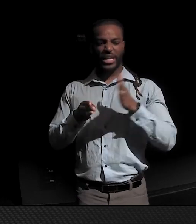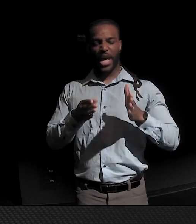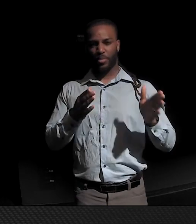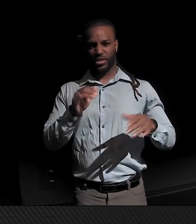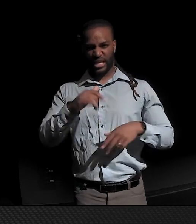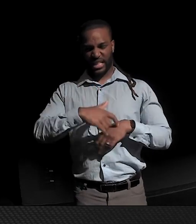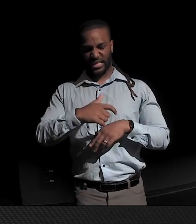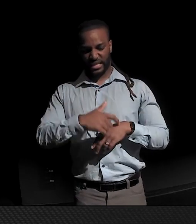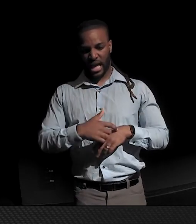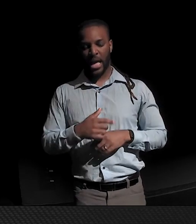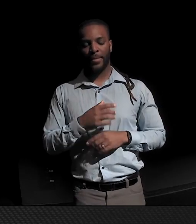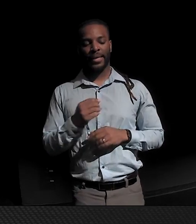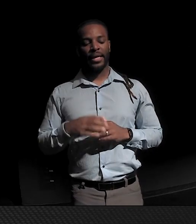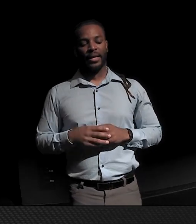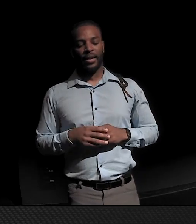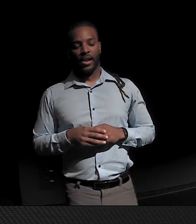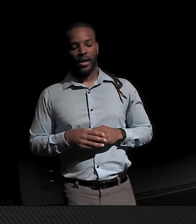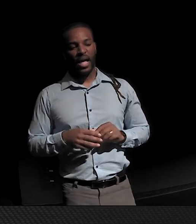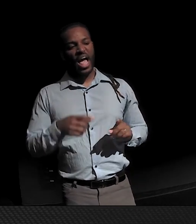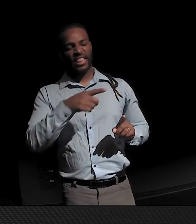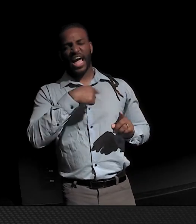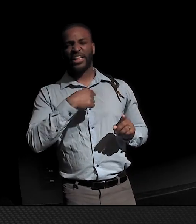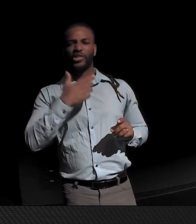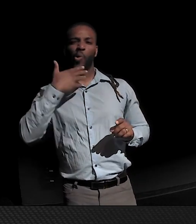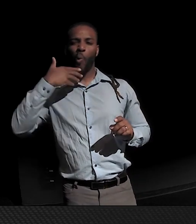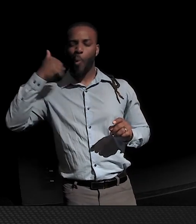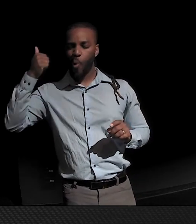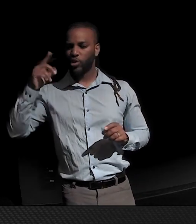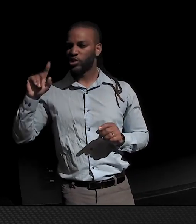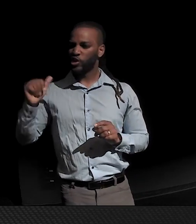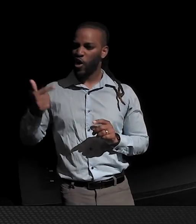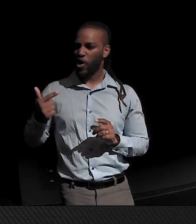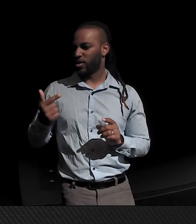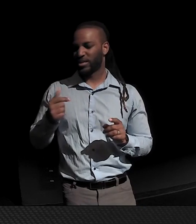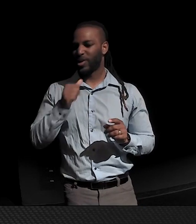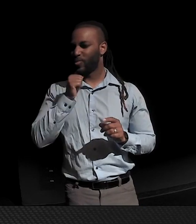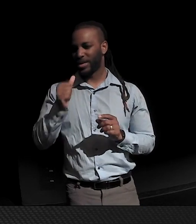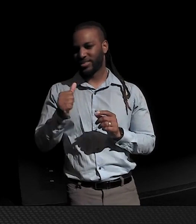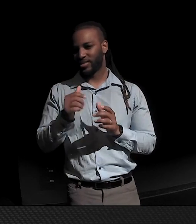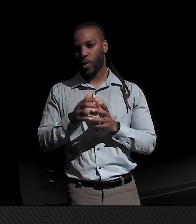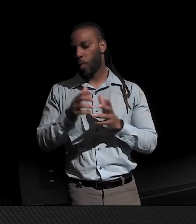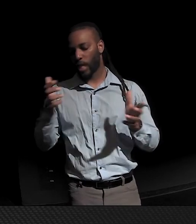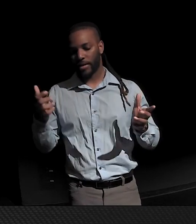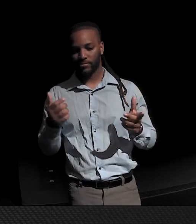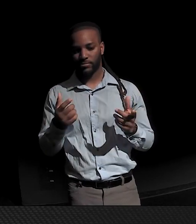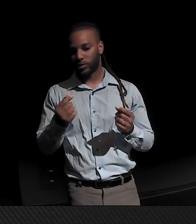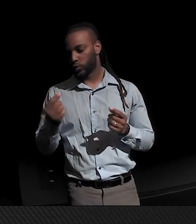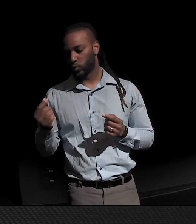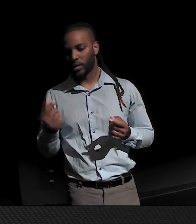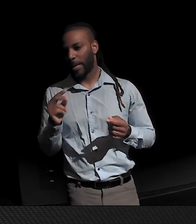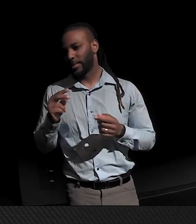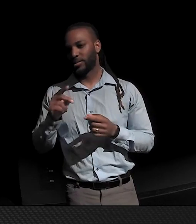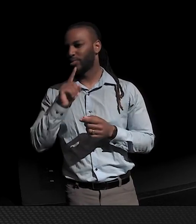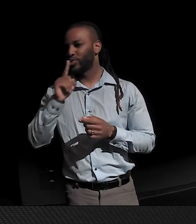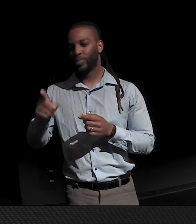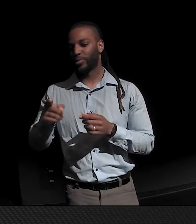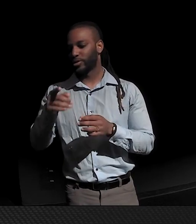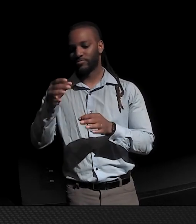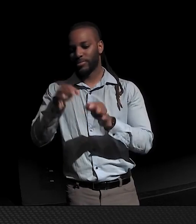time. And they had this older dog, and there wasn't a whole lot that went into taking care of this dog. It was